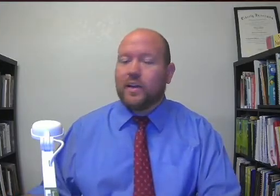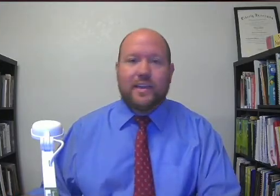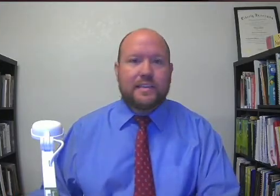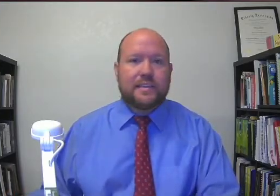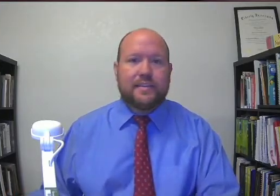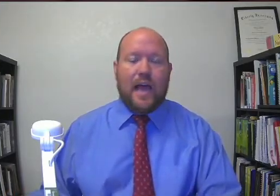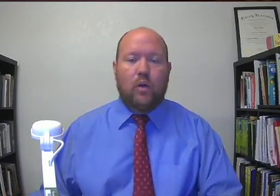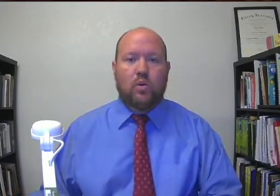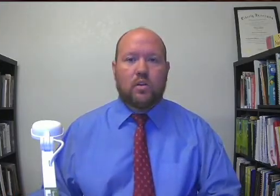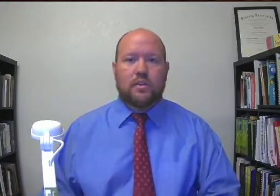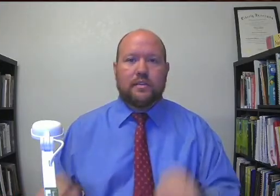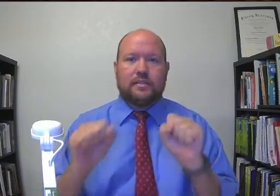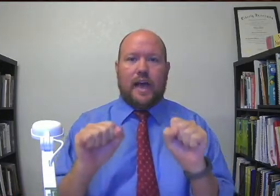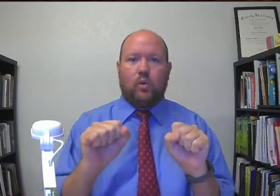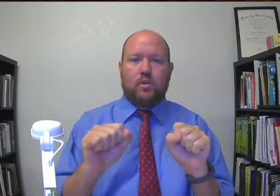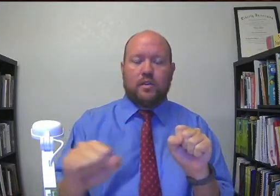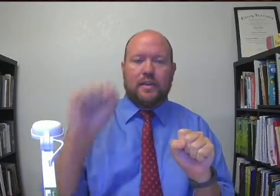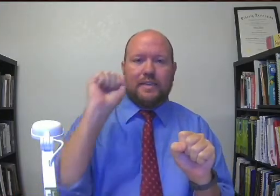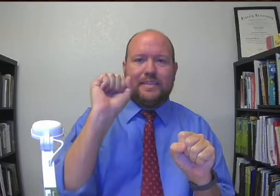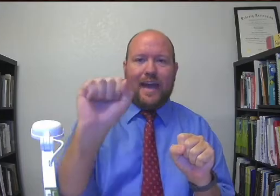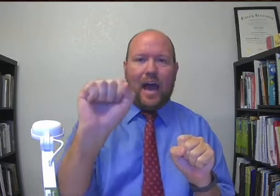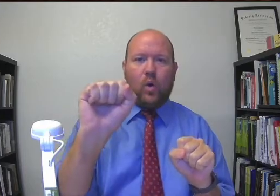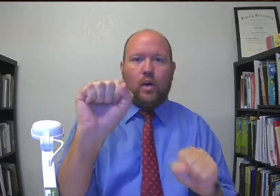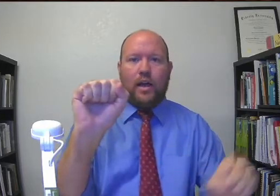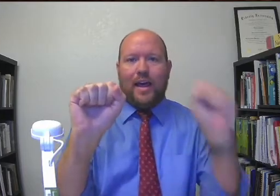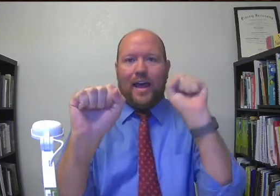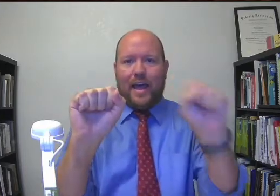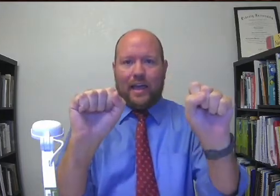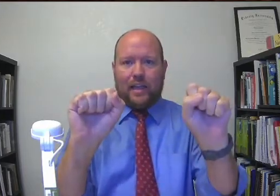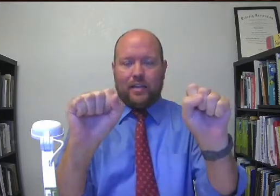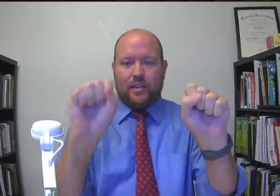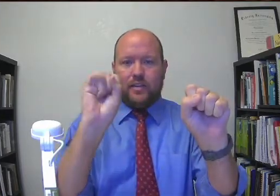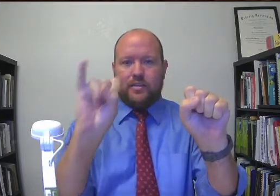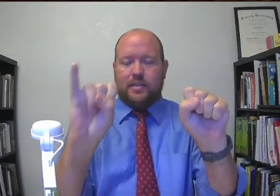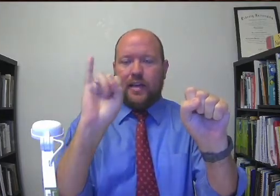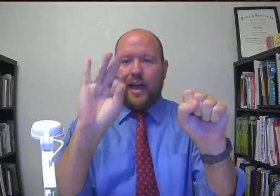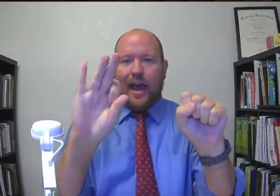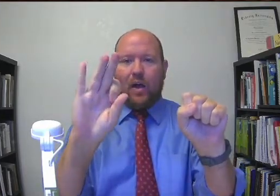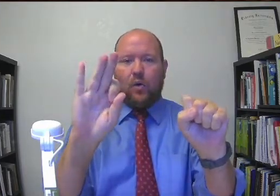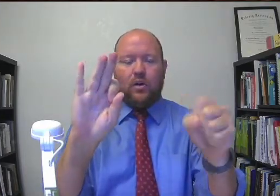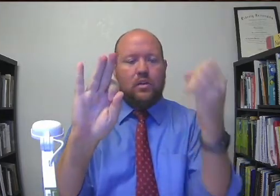Next word is towel. Towel. Tow-el.